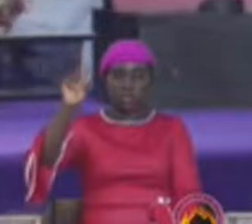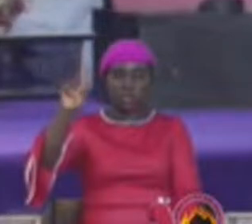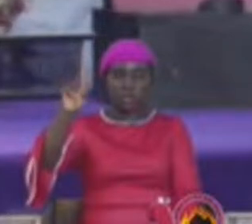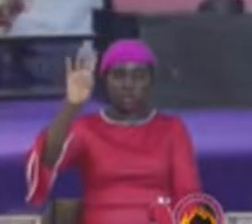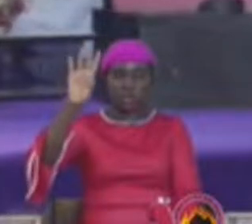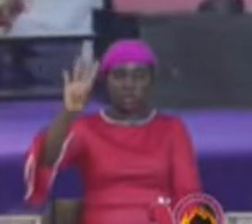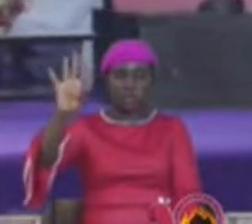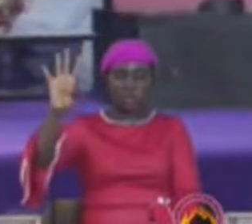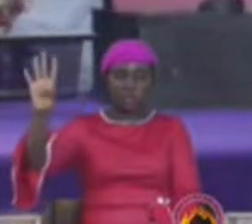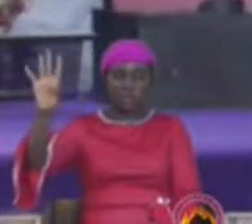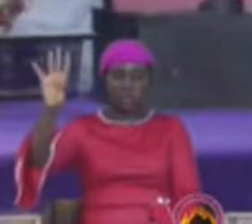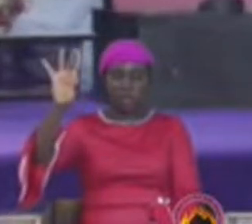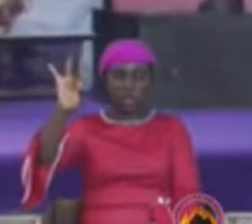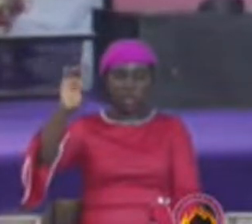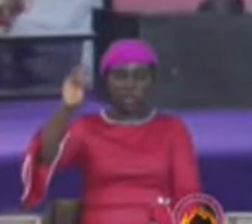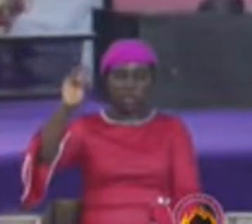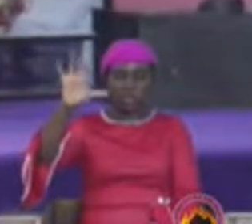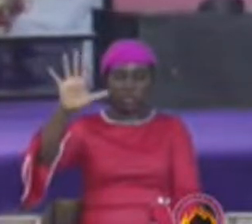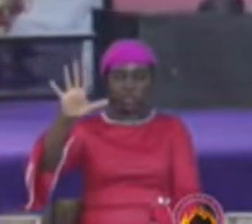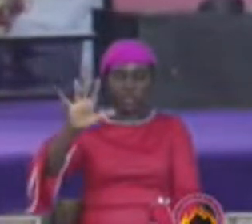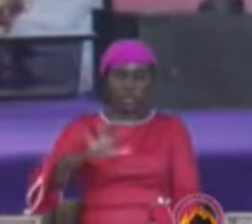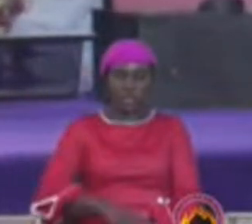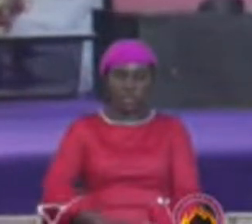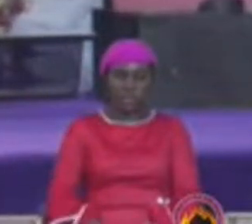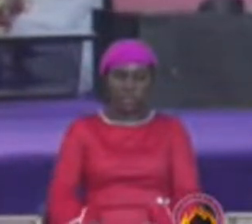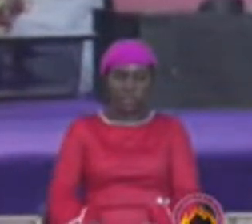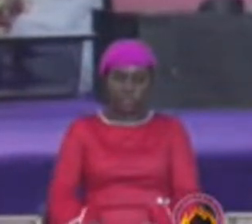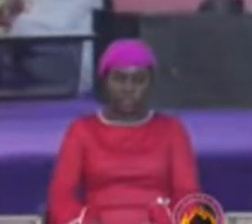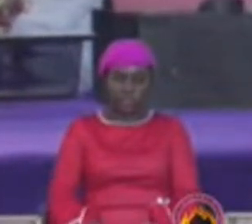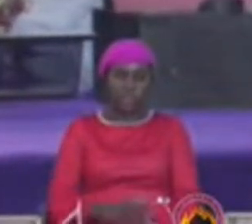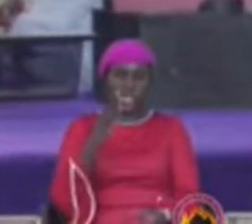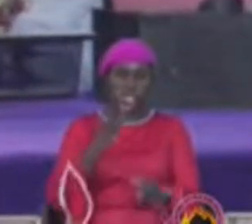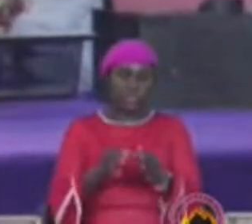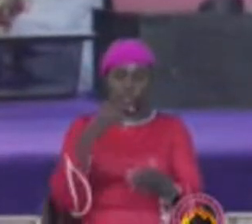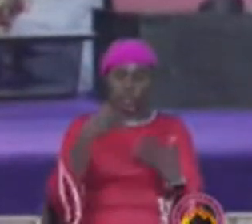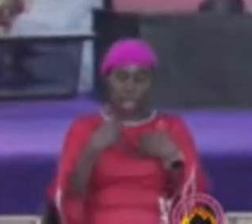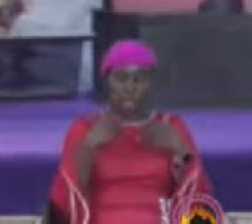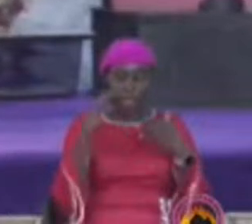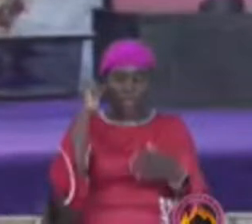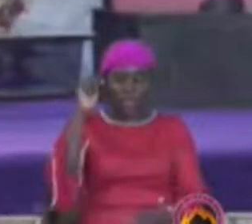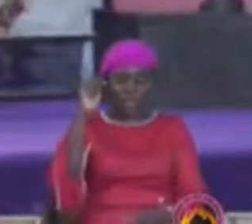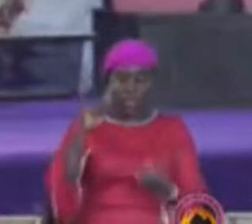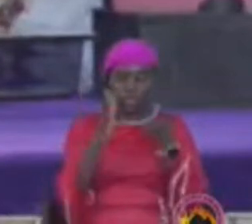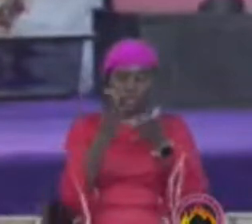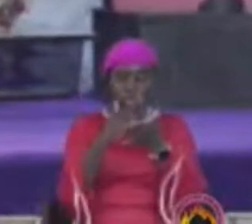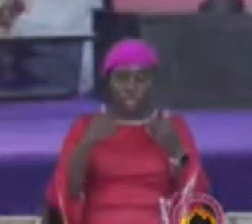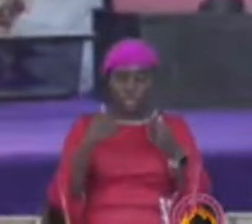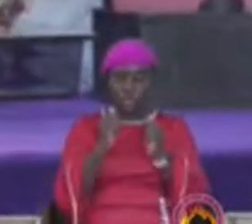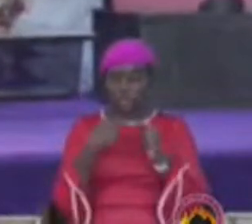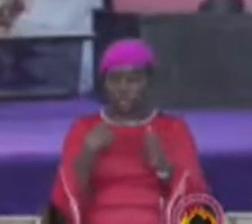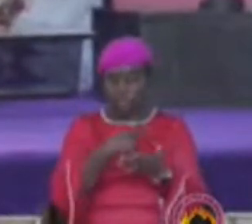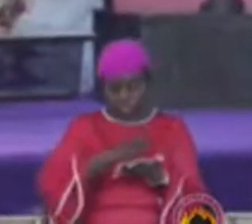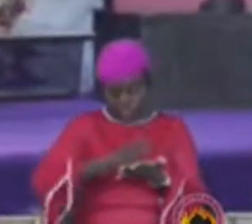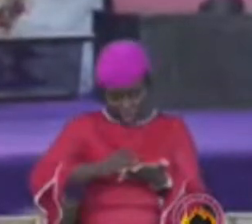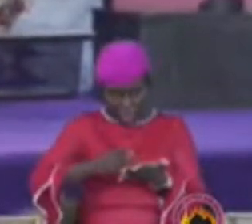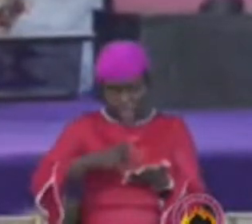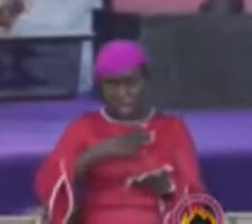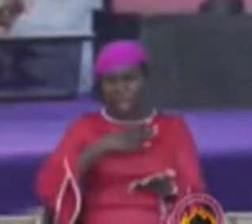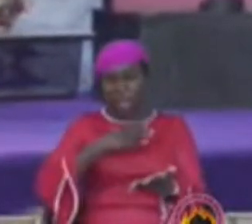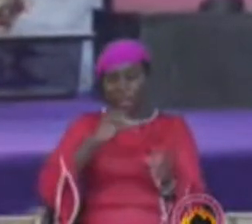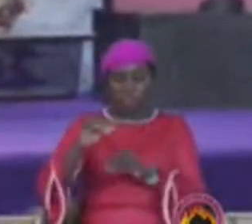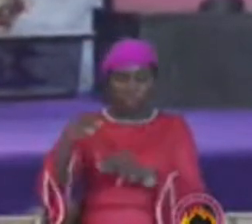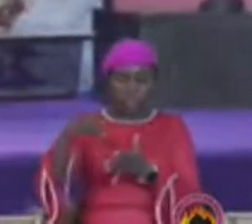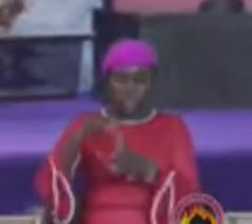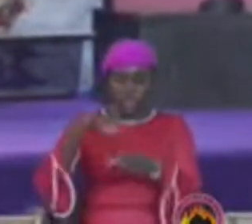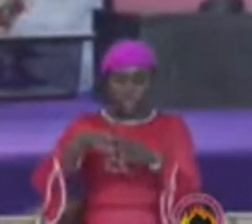070-181-44805. If you have testimony to share with us, kindly drop your written testimonies inside the testimony